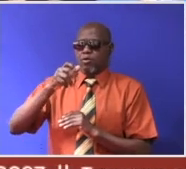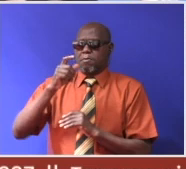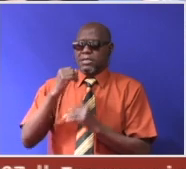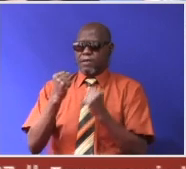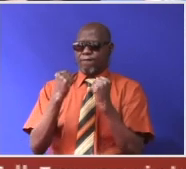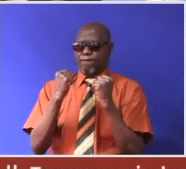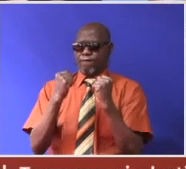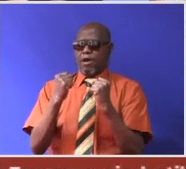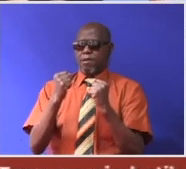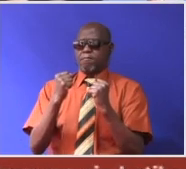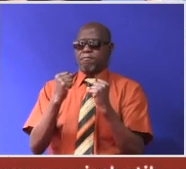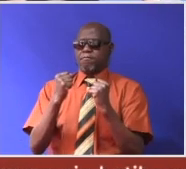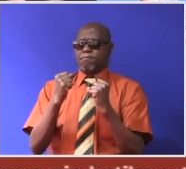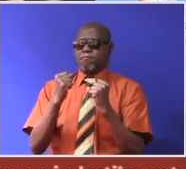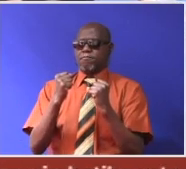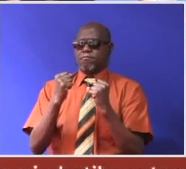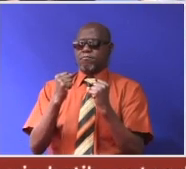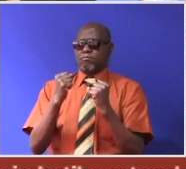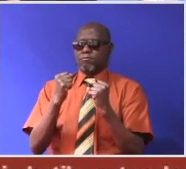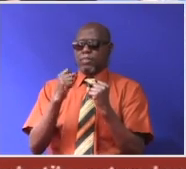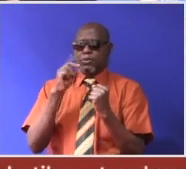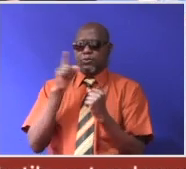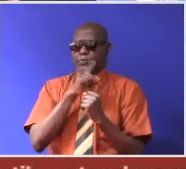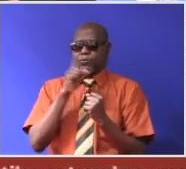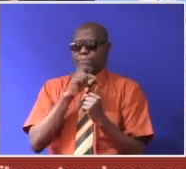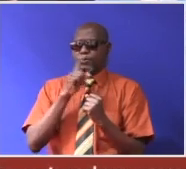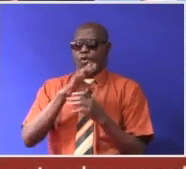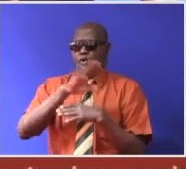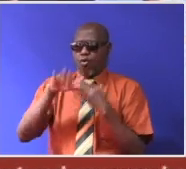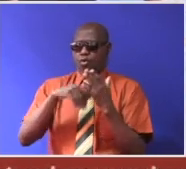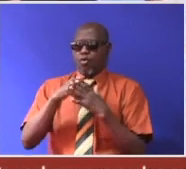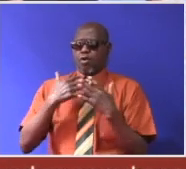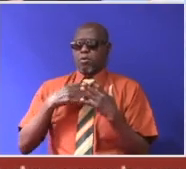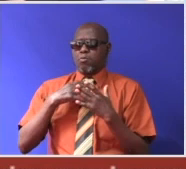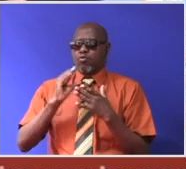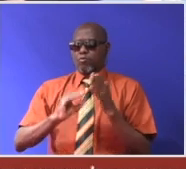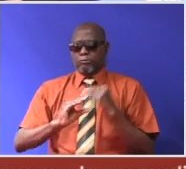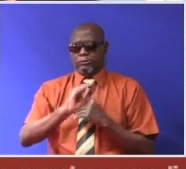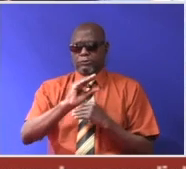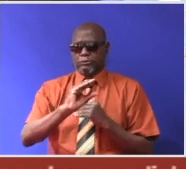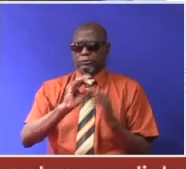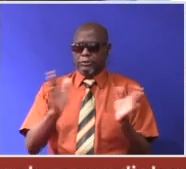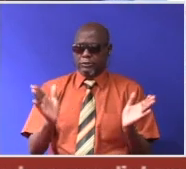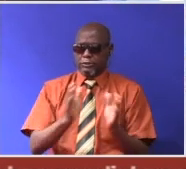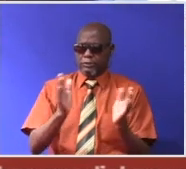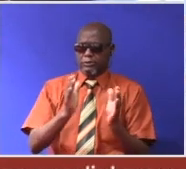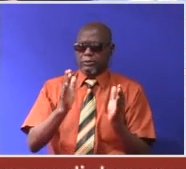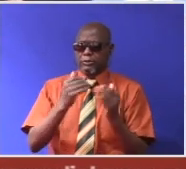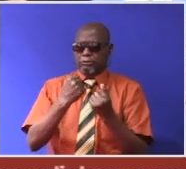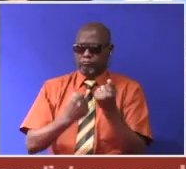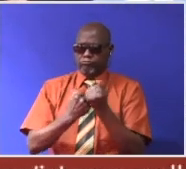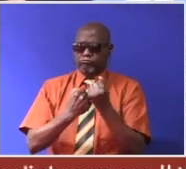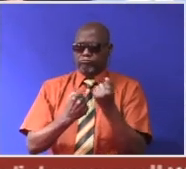merciless on all people who sponsor, finance, encourage, support, aid, and